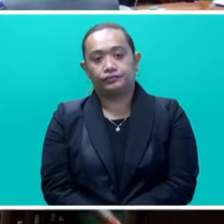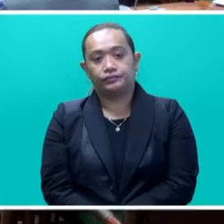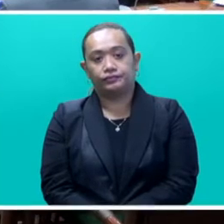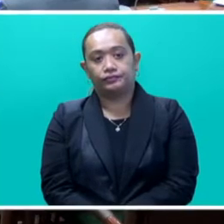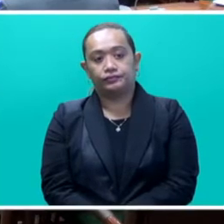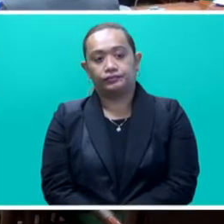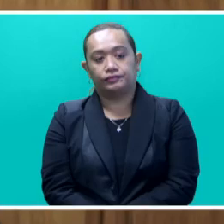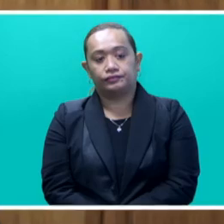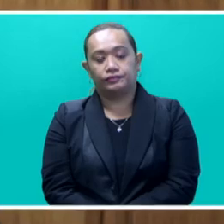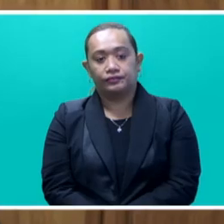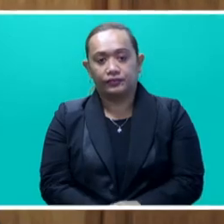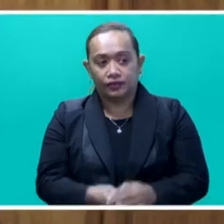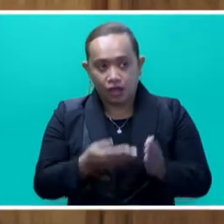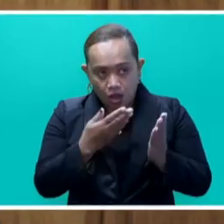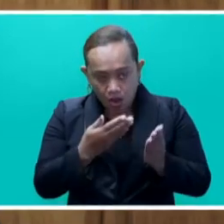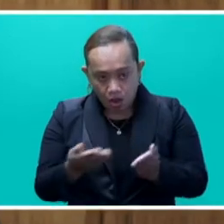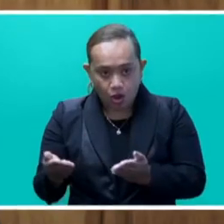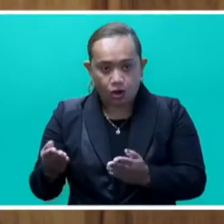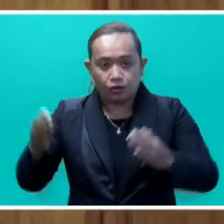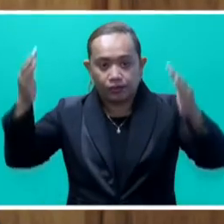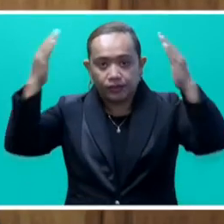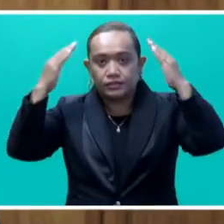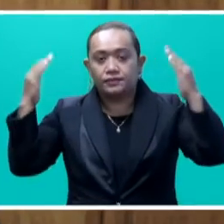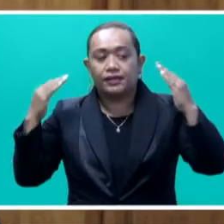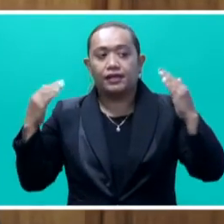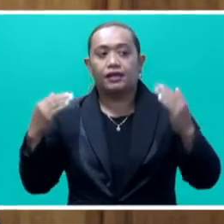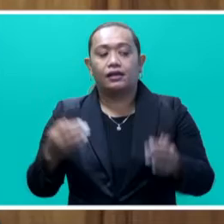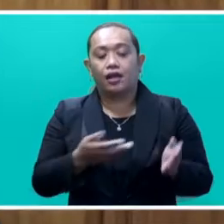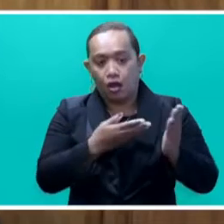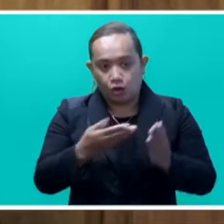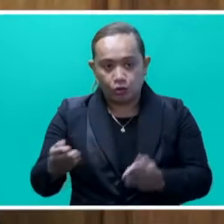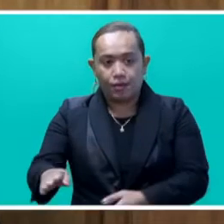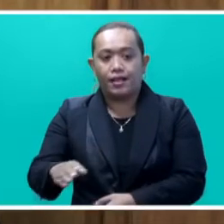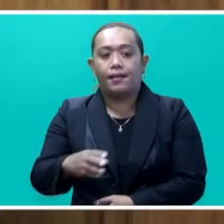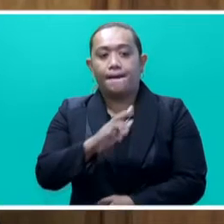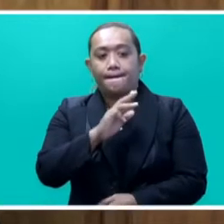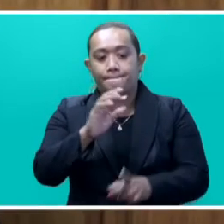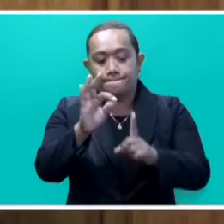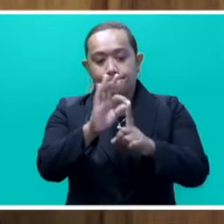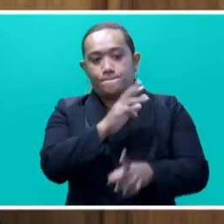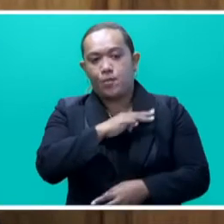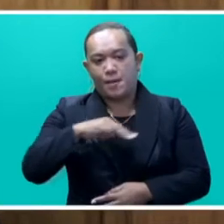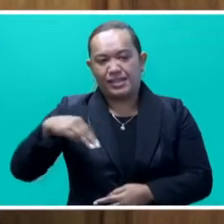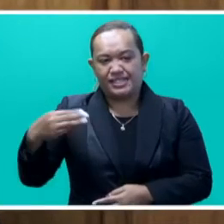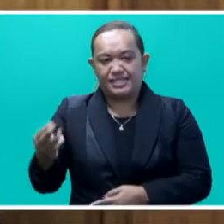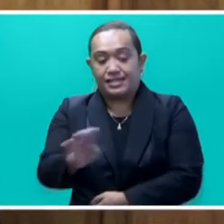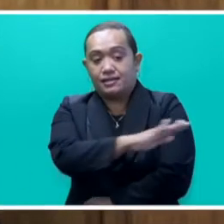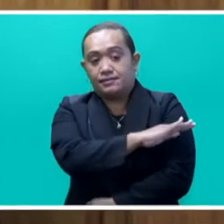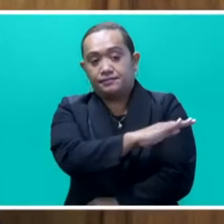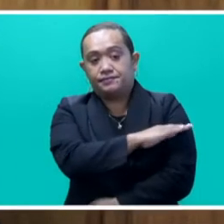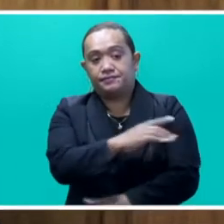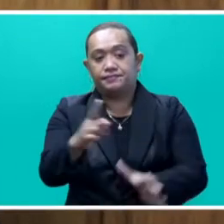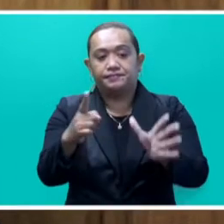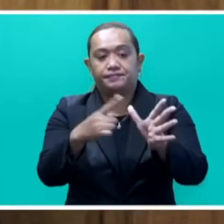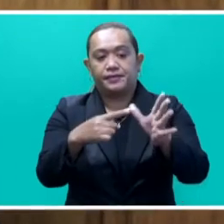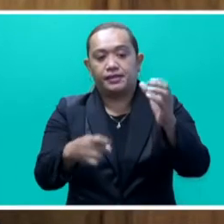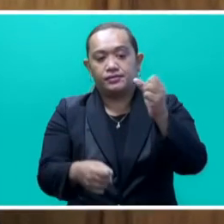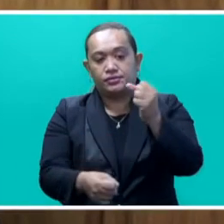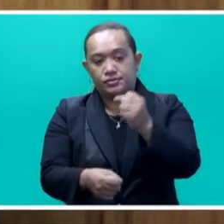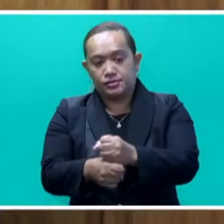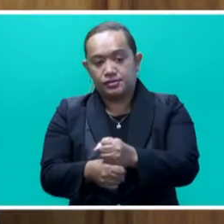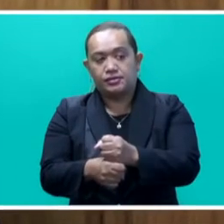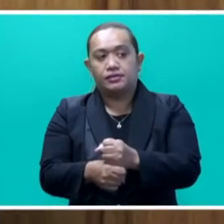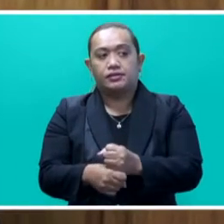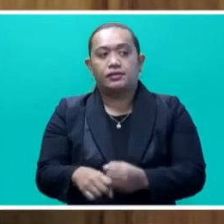The Honourable Speaker, the Honourable Prime Minister, the Honourable Attorney General,